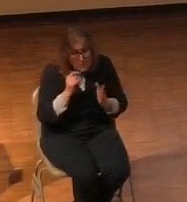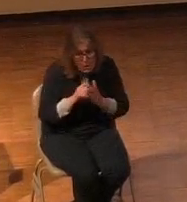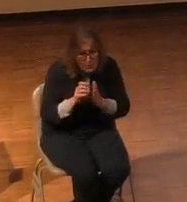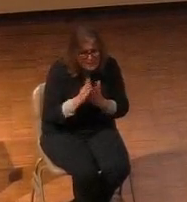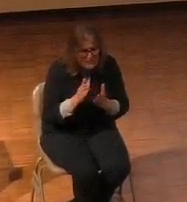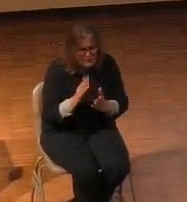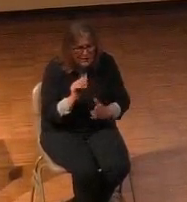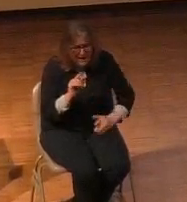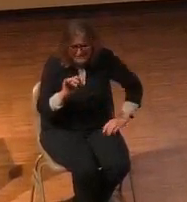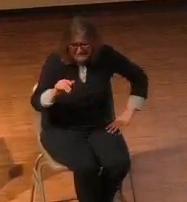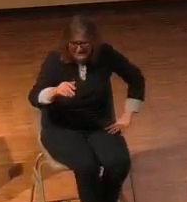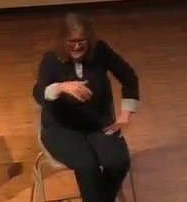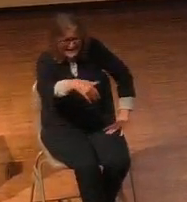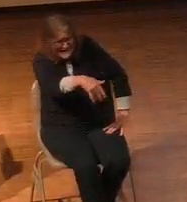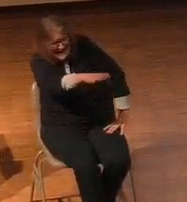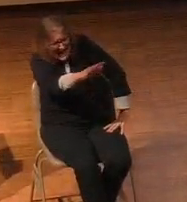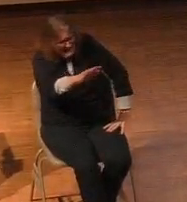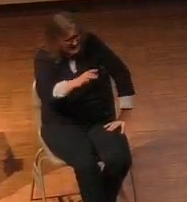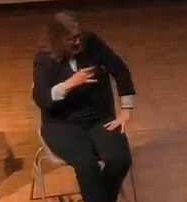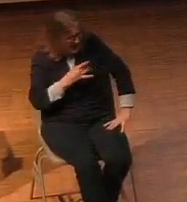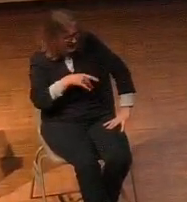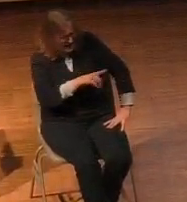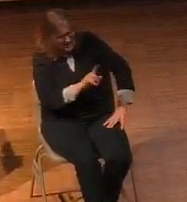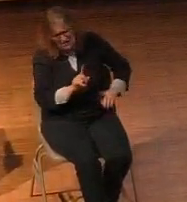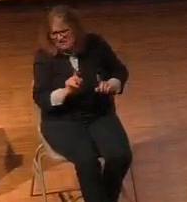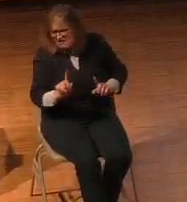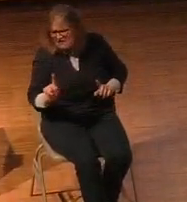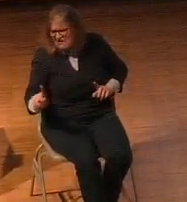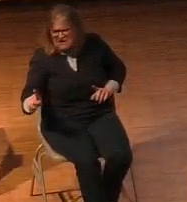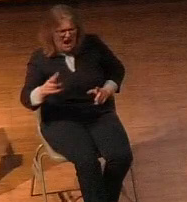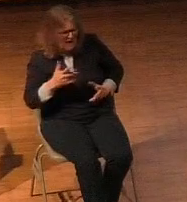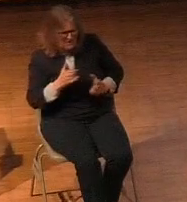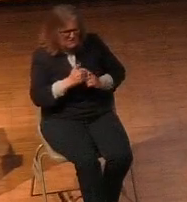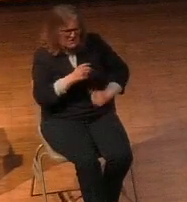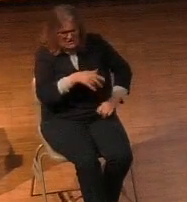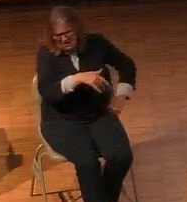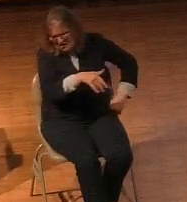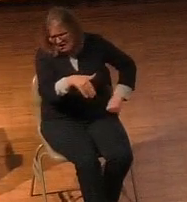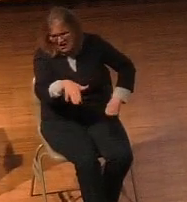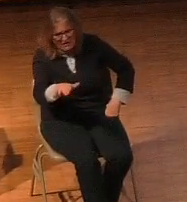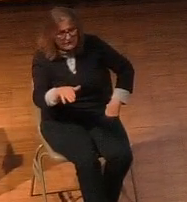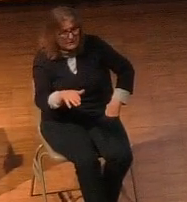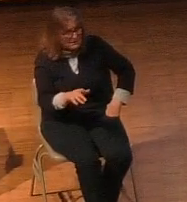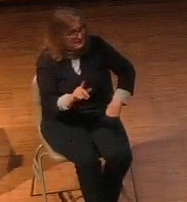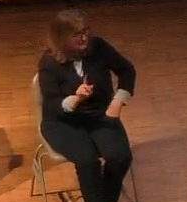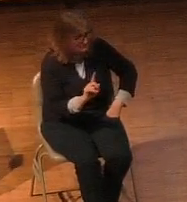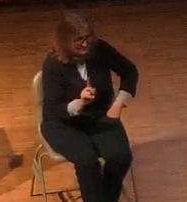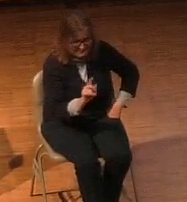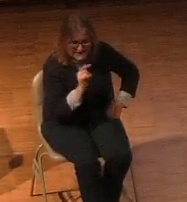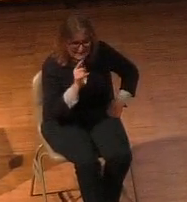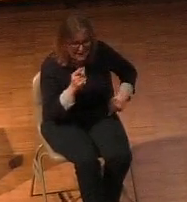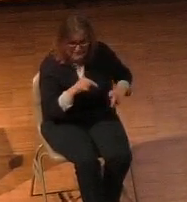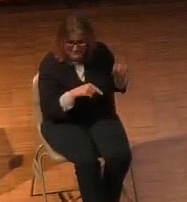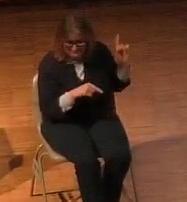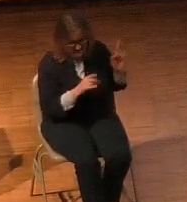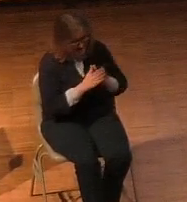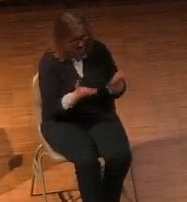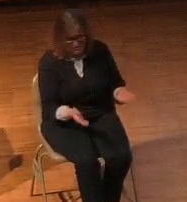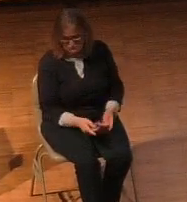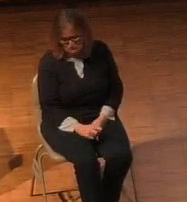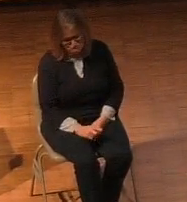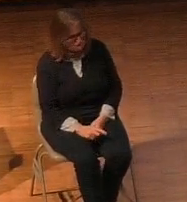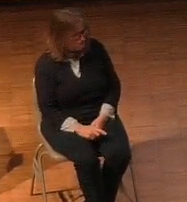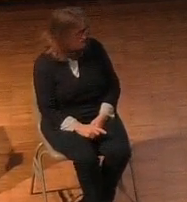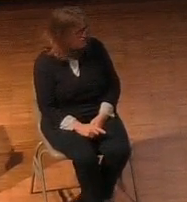was like, get out of here, I don't like you. I don't want to be with you. That is not what happens in that novel.